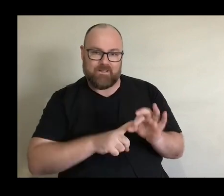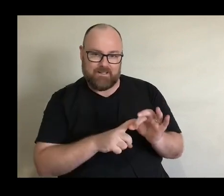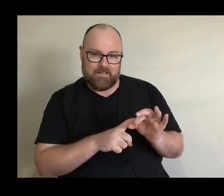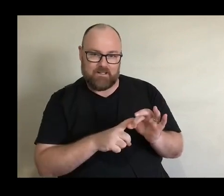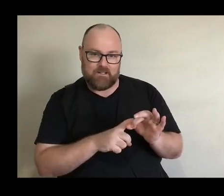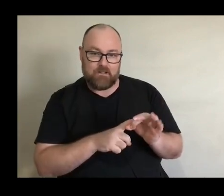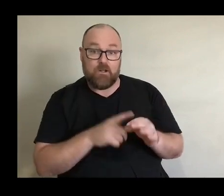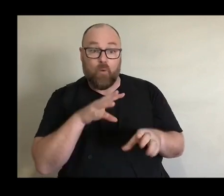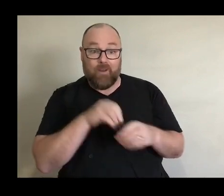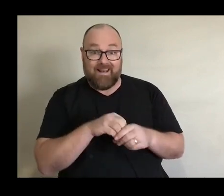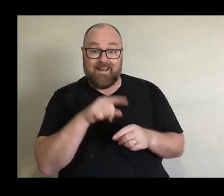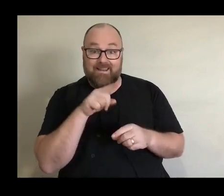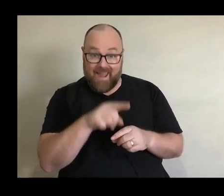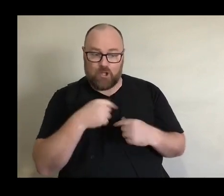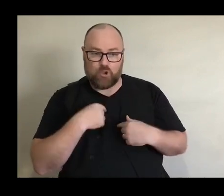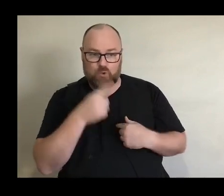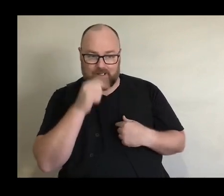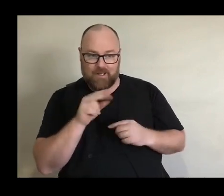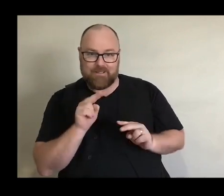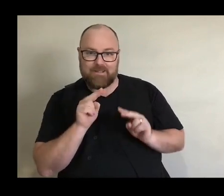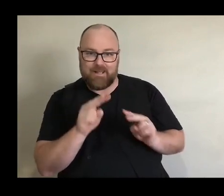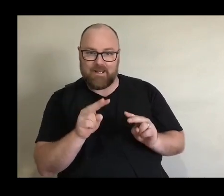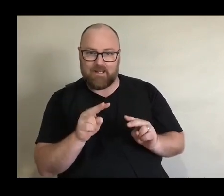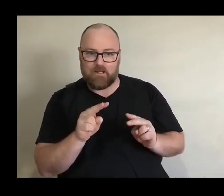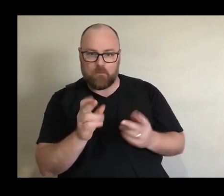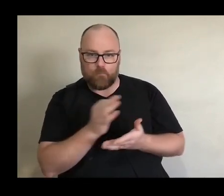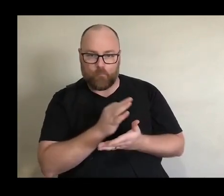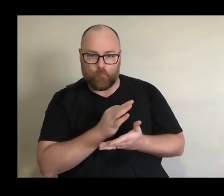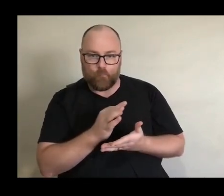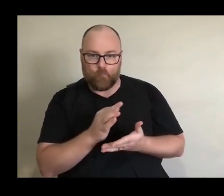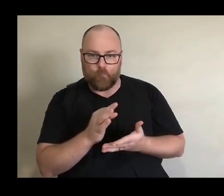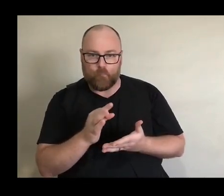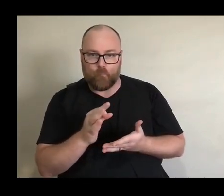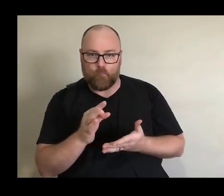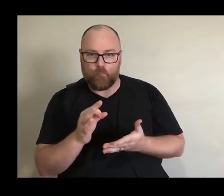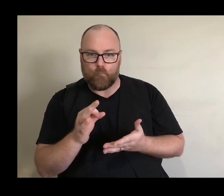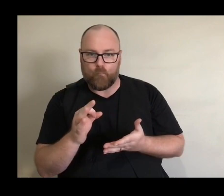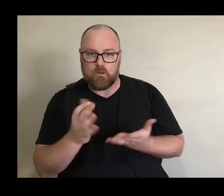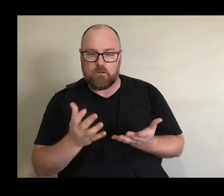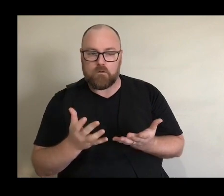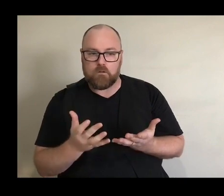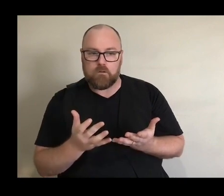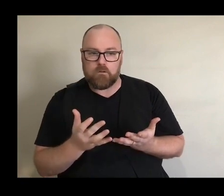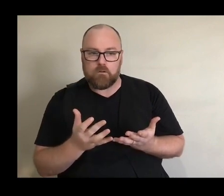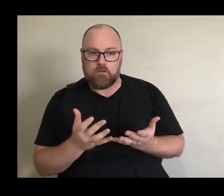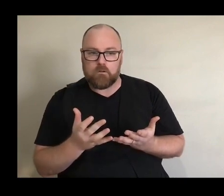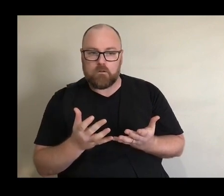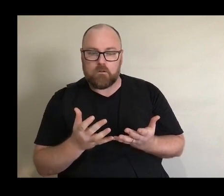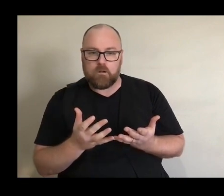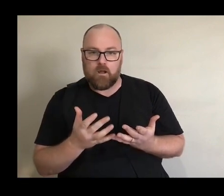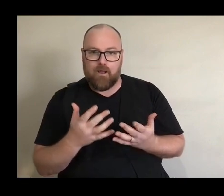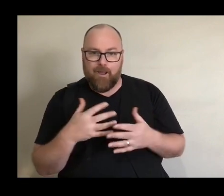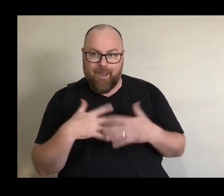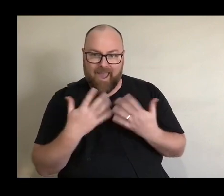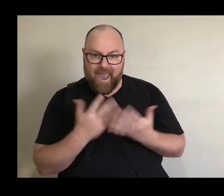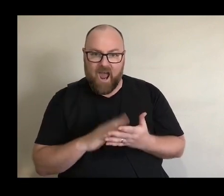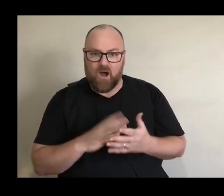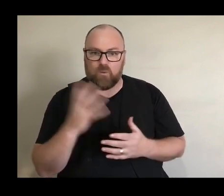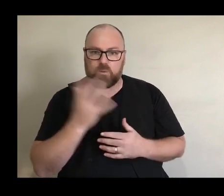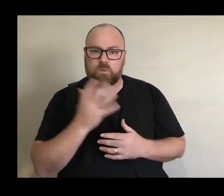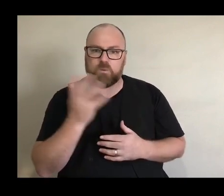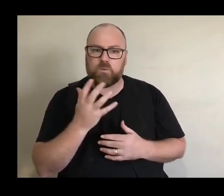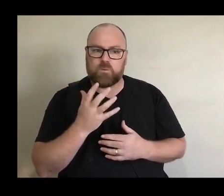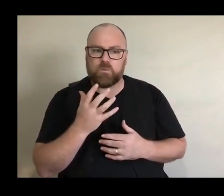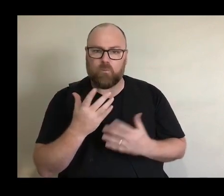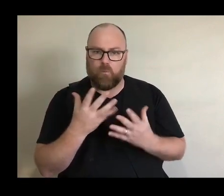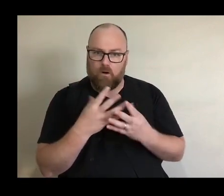within that visualization, that you can see the sheer kind of breadth and depth of the